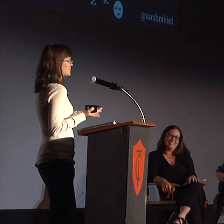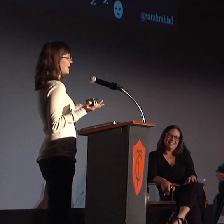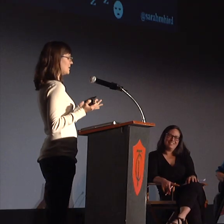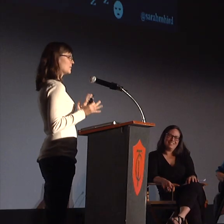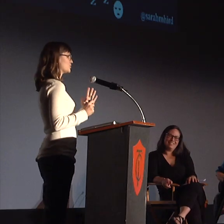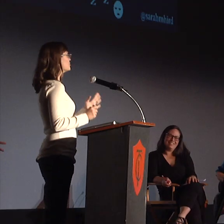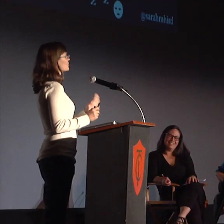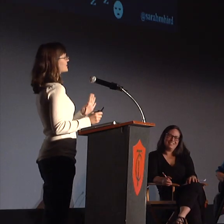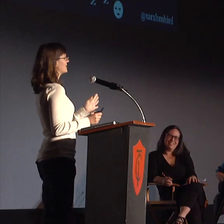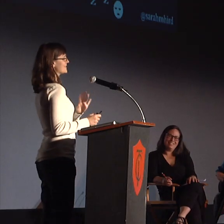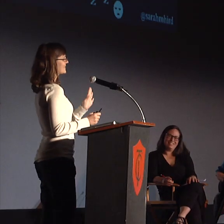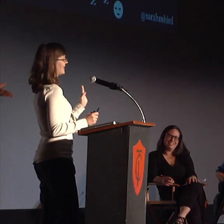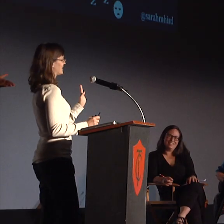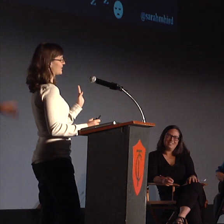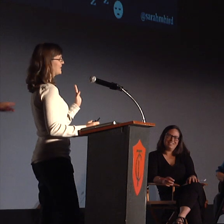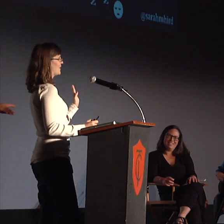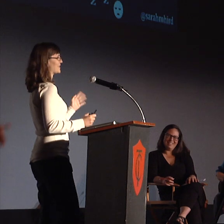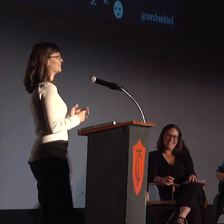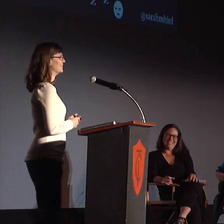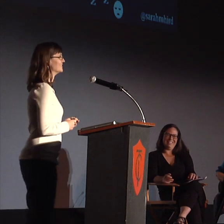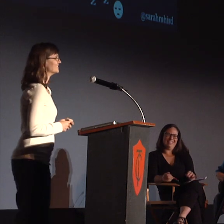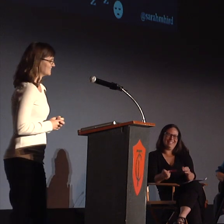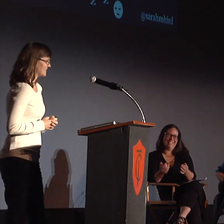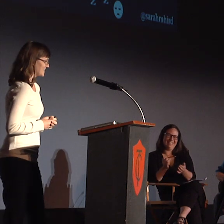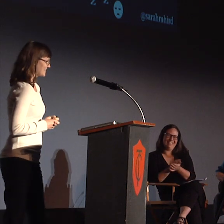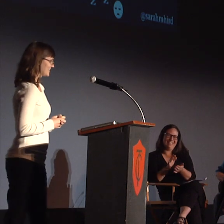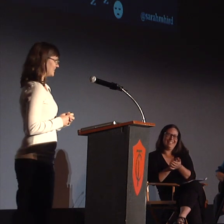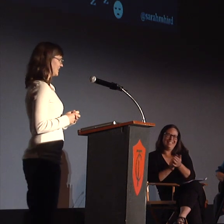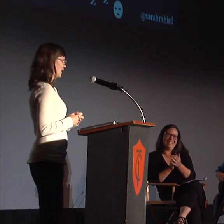Three vaginas, maybe, but two uteruses, scientifically impossible.